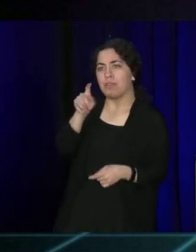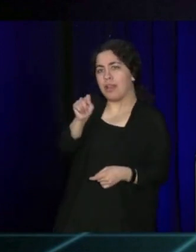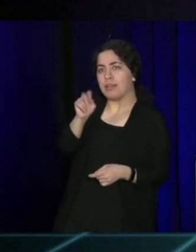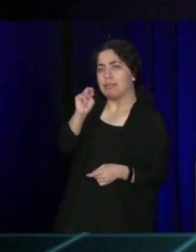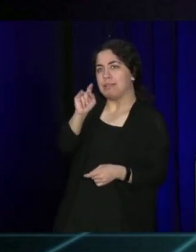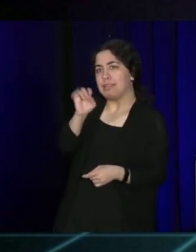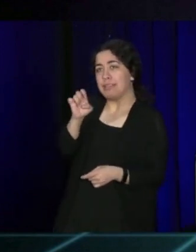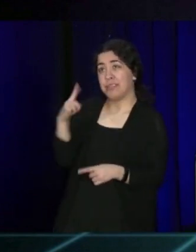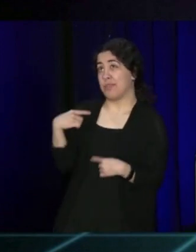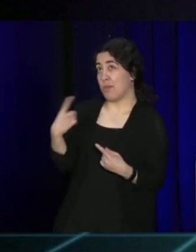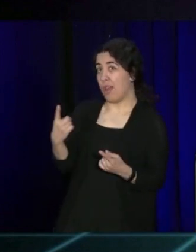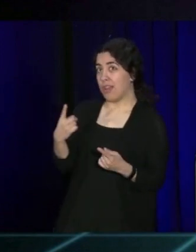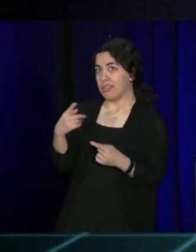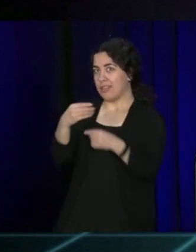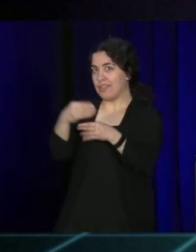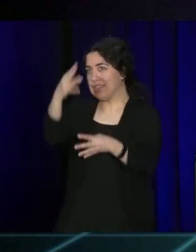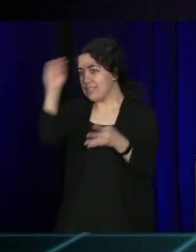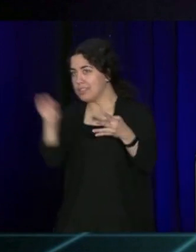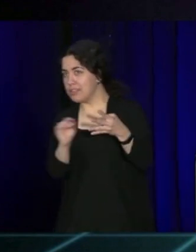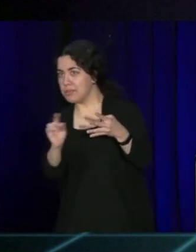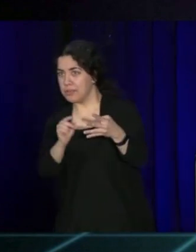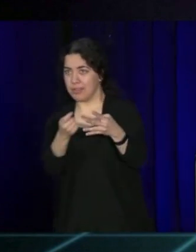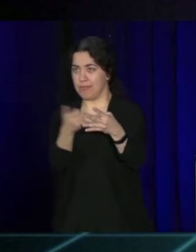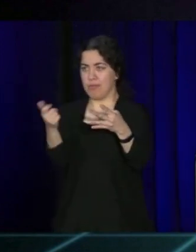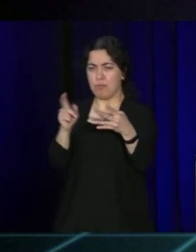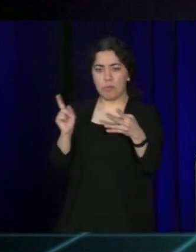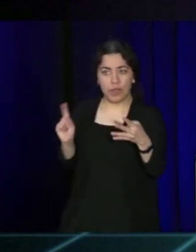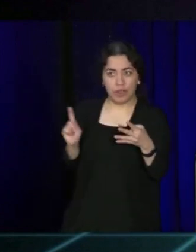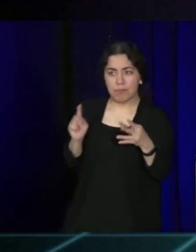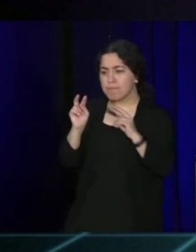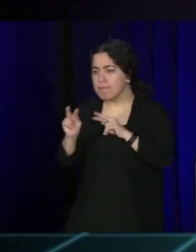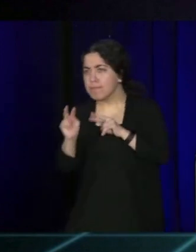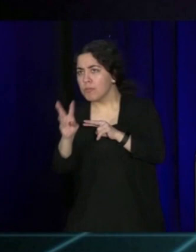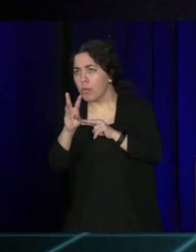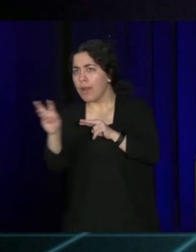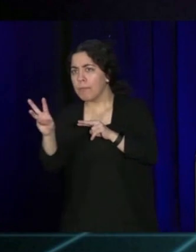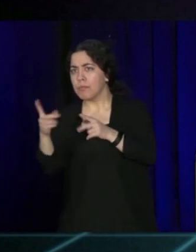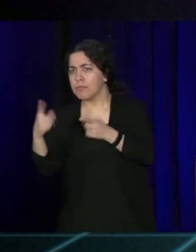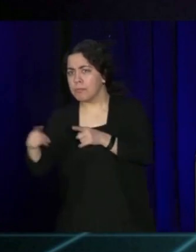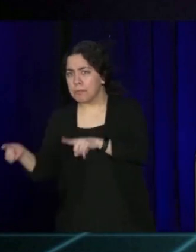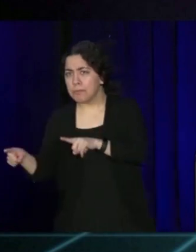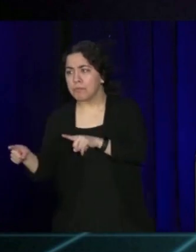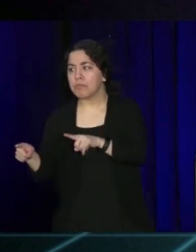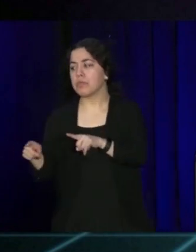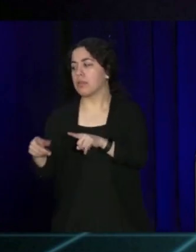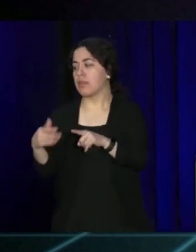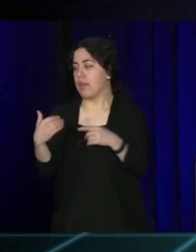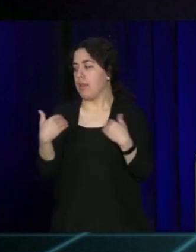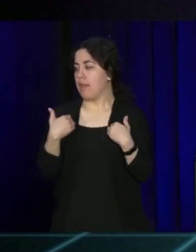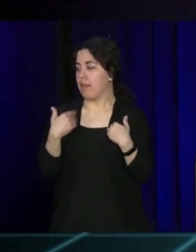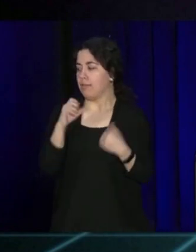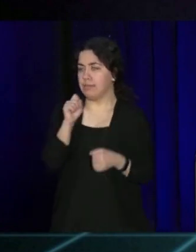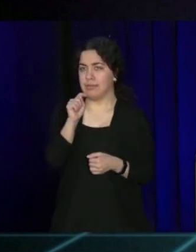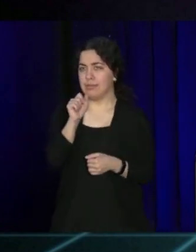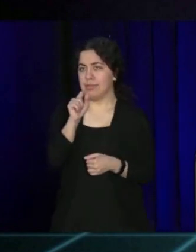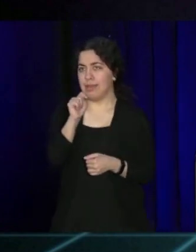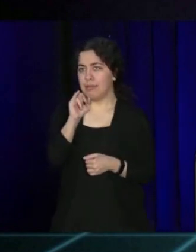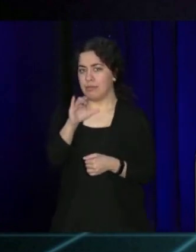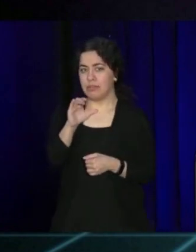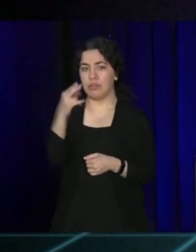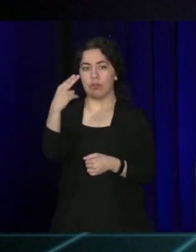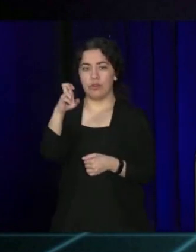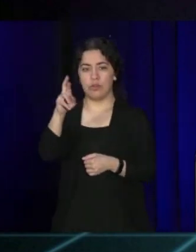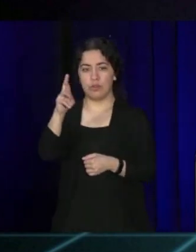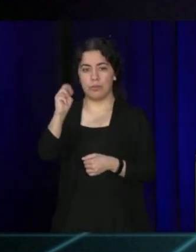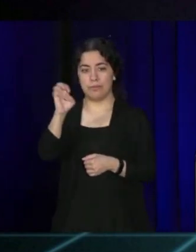it's easy that we just keep an eye on what's happening on the web. But there's static Hermes, which is basically an